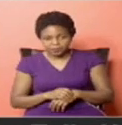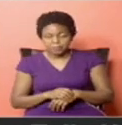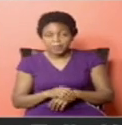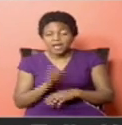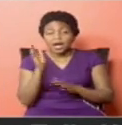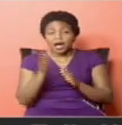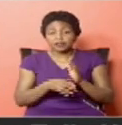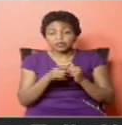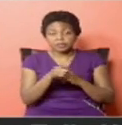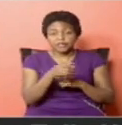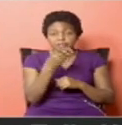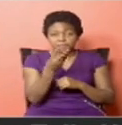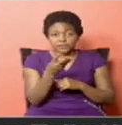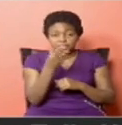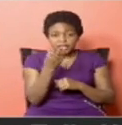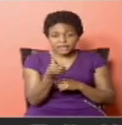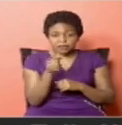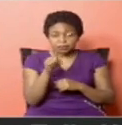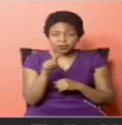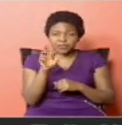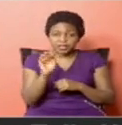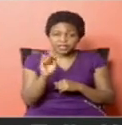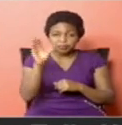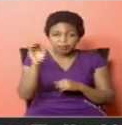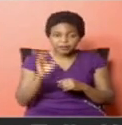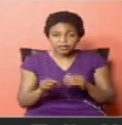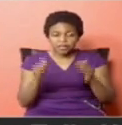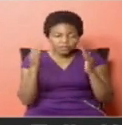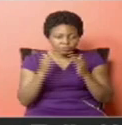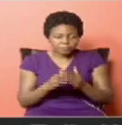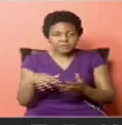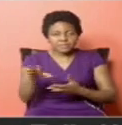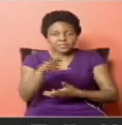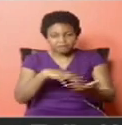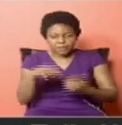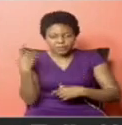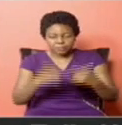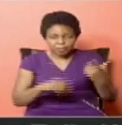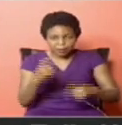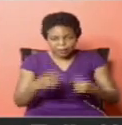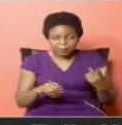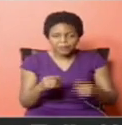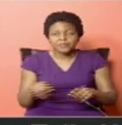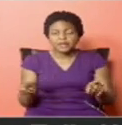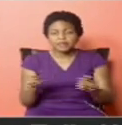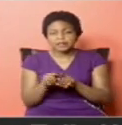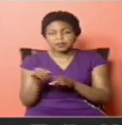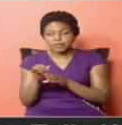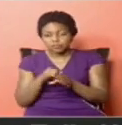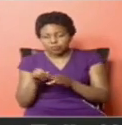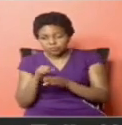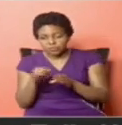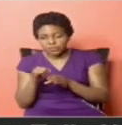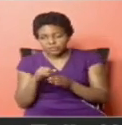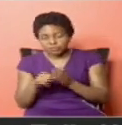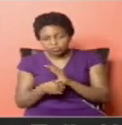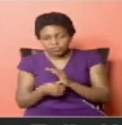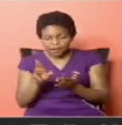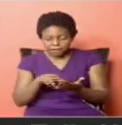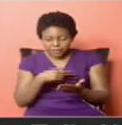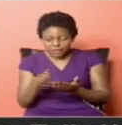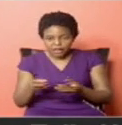these, 46.8% were cases of domestic violence, and this included issues like failure to provide for the